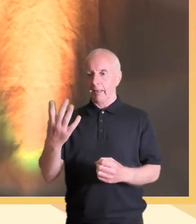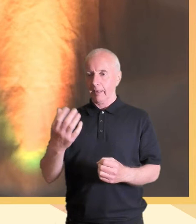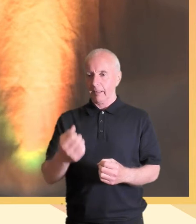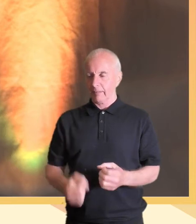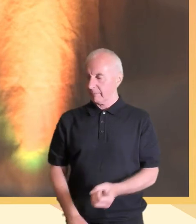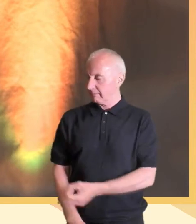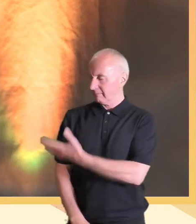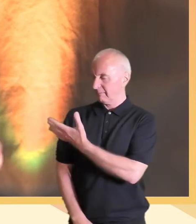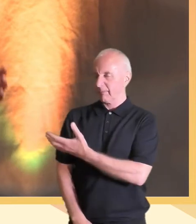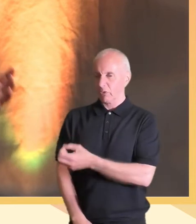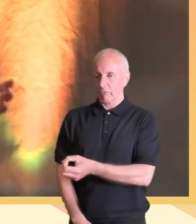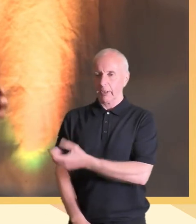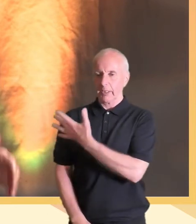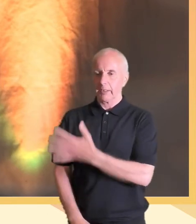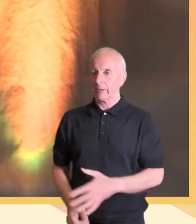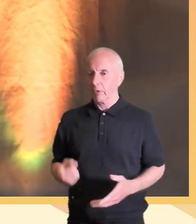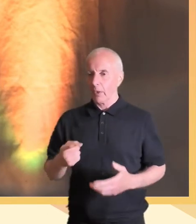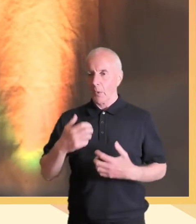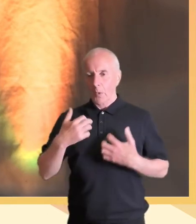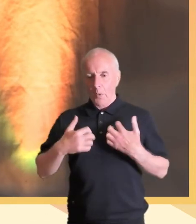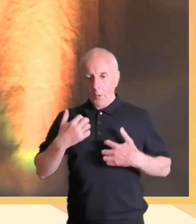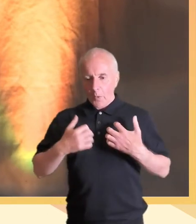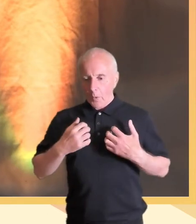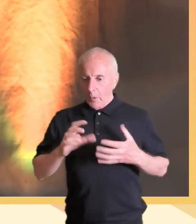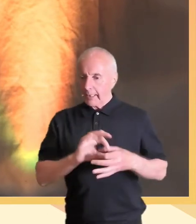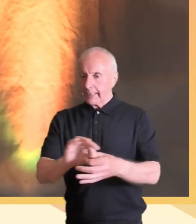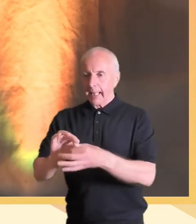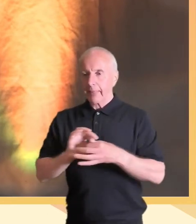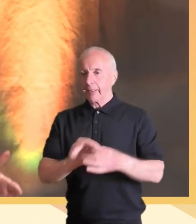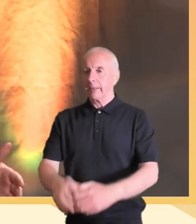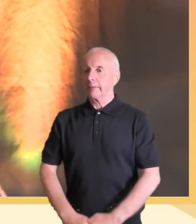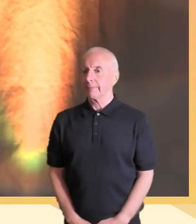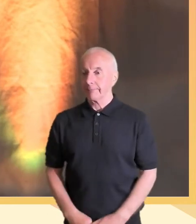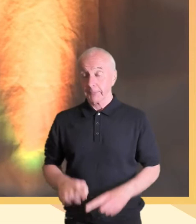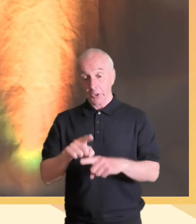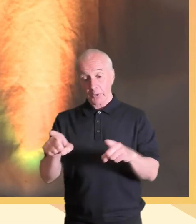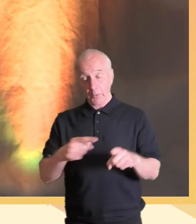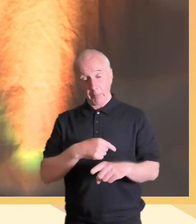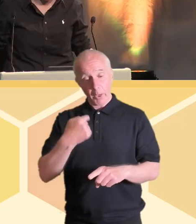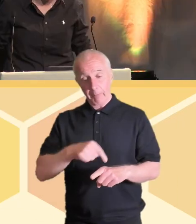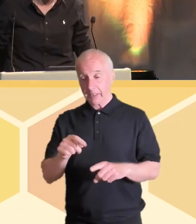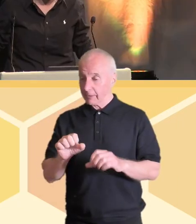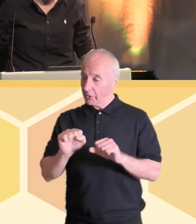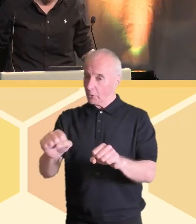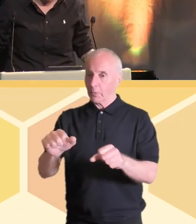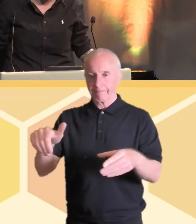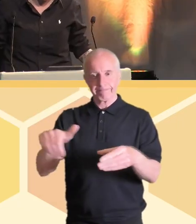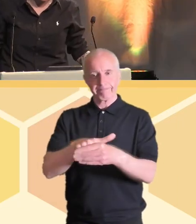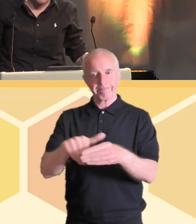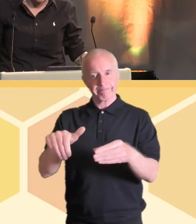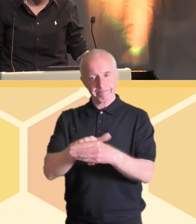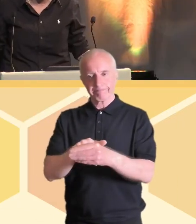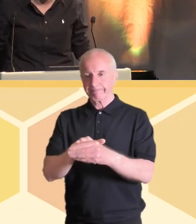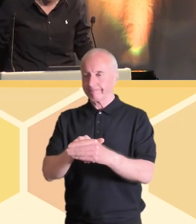we're going to say this really enthusiastically together. So do you promise to play your part in